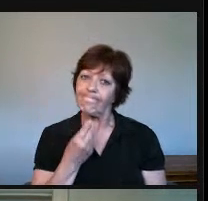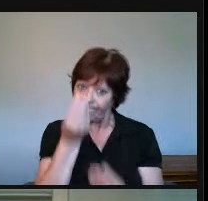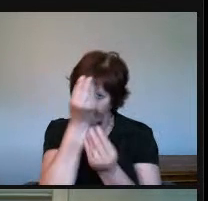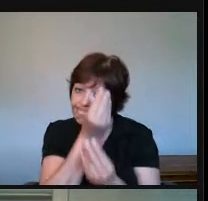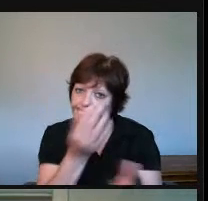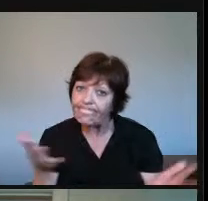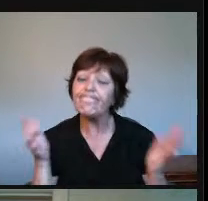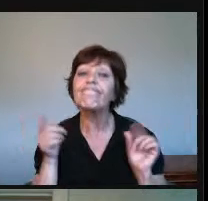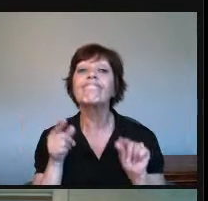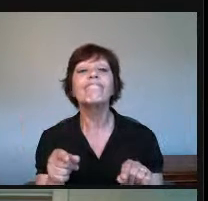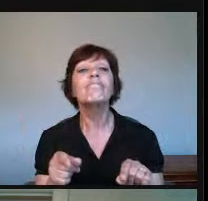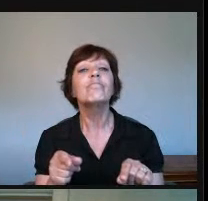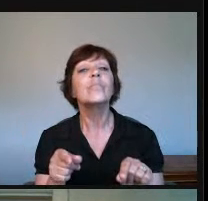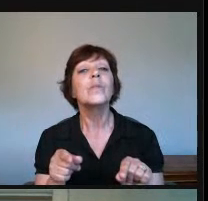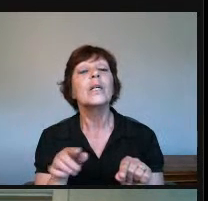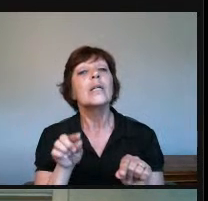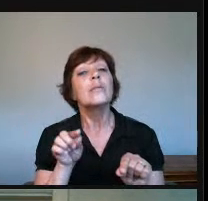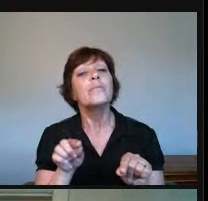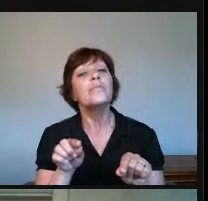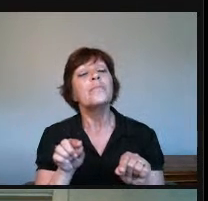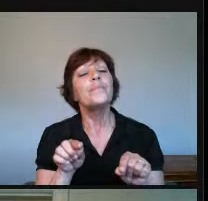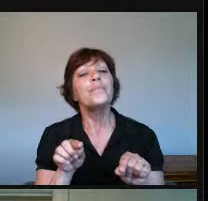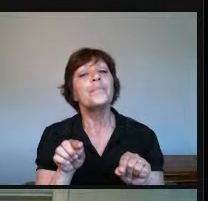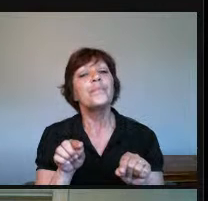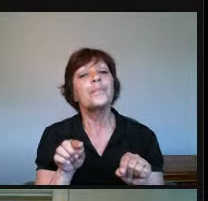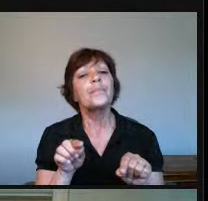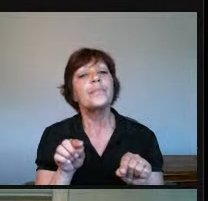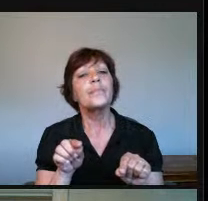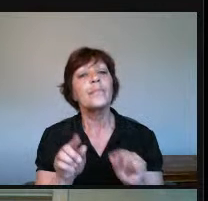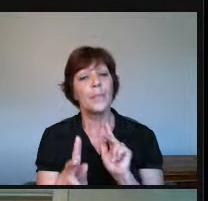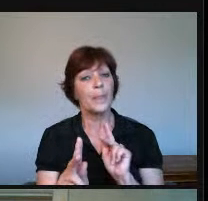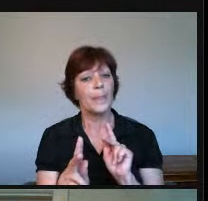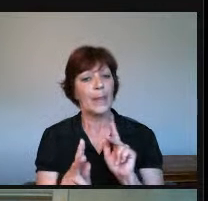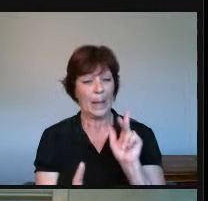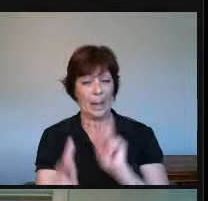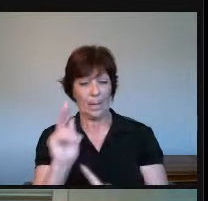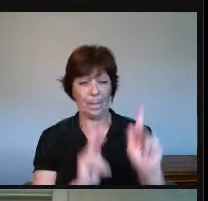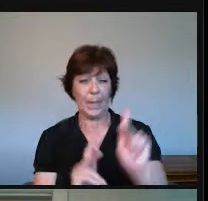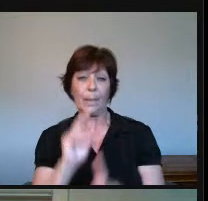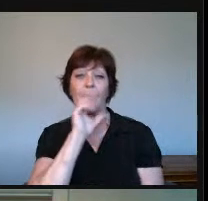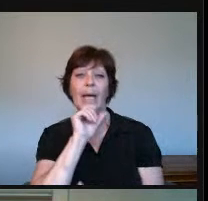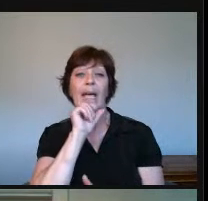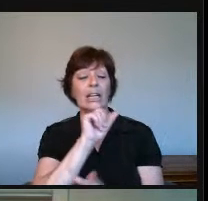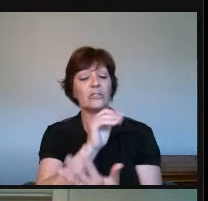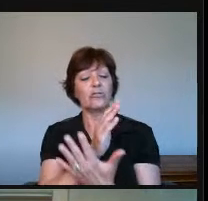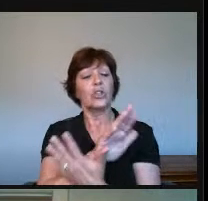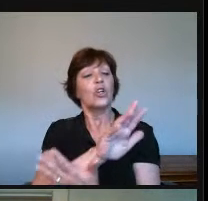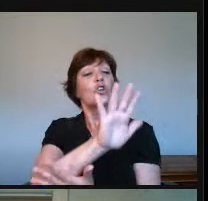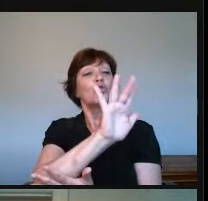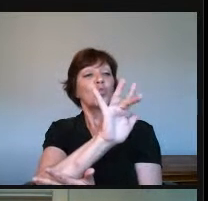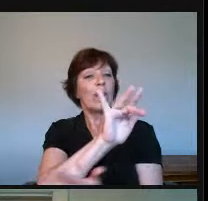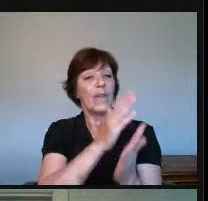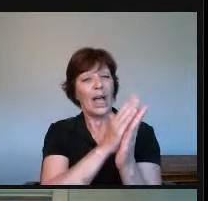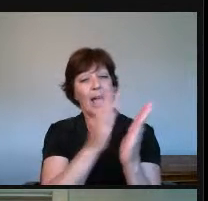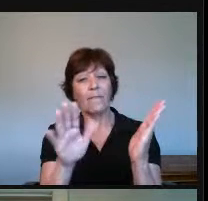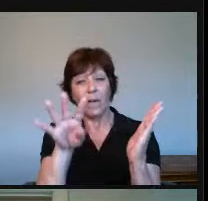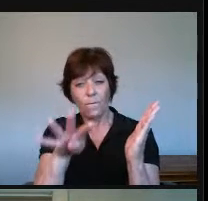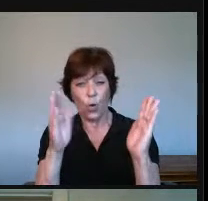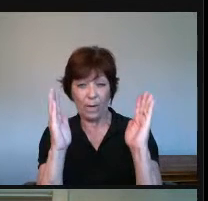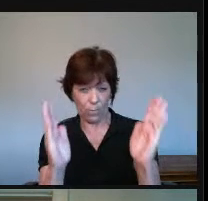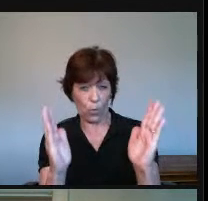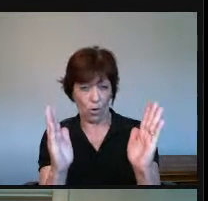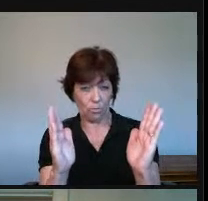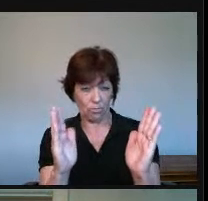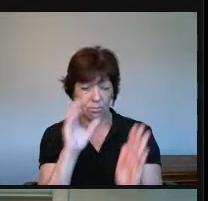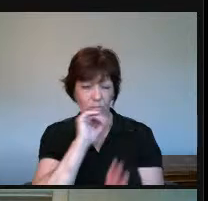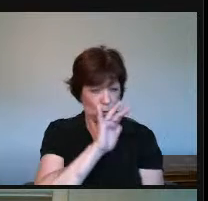of the audience, is the people in the ages 25 to 44 have